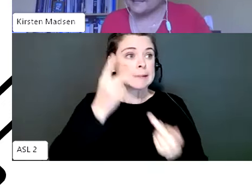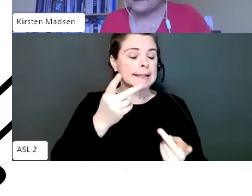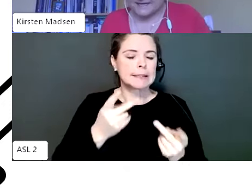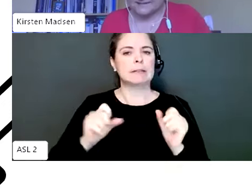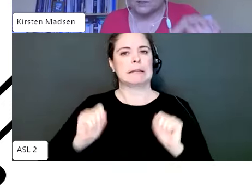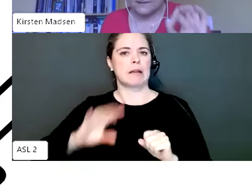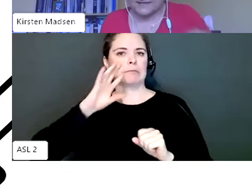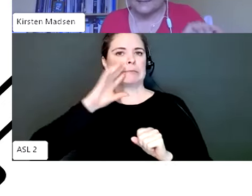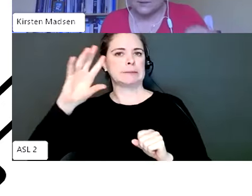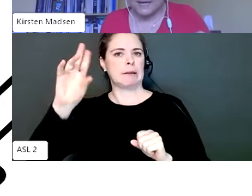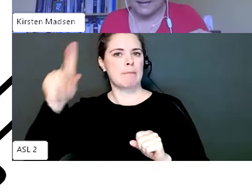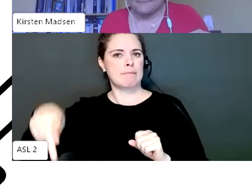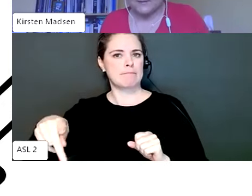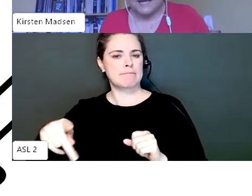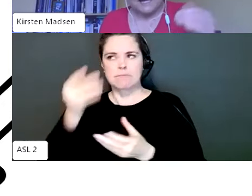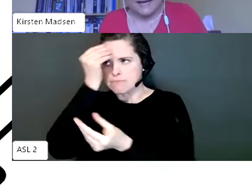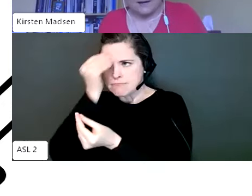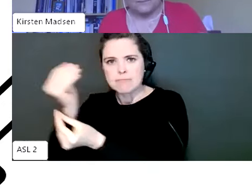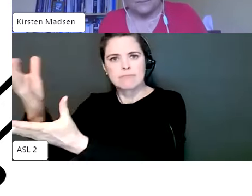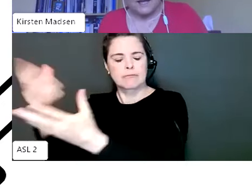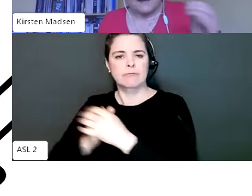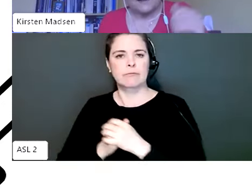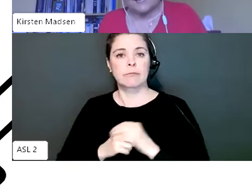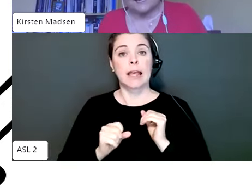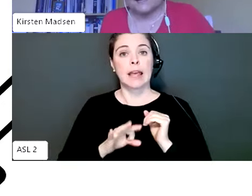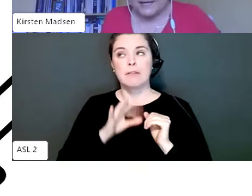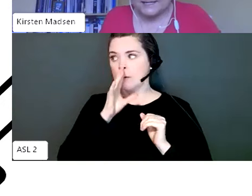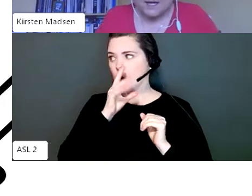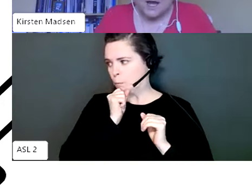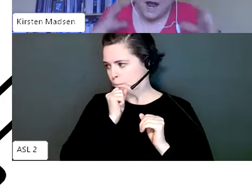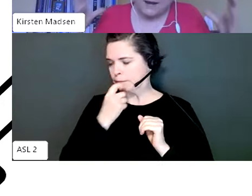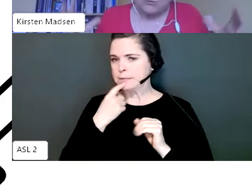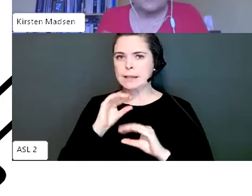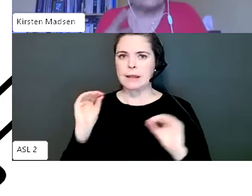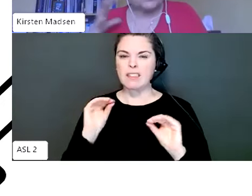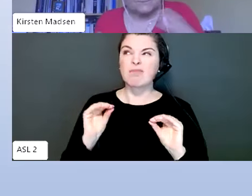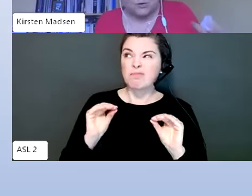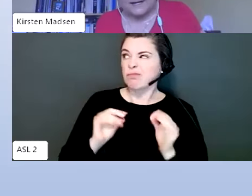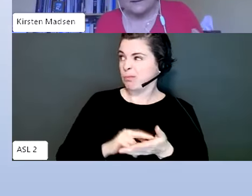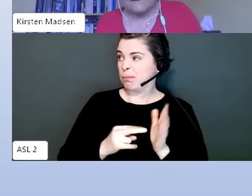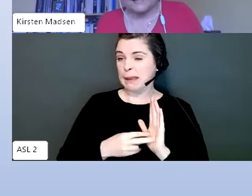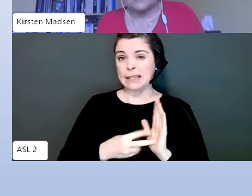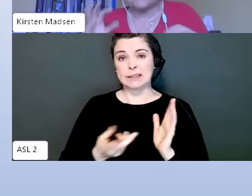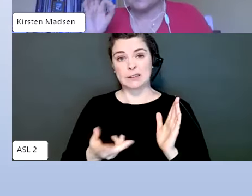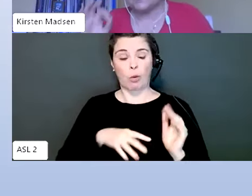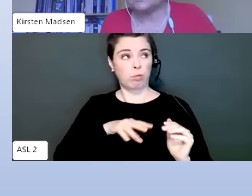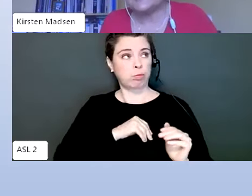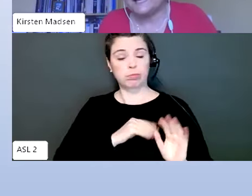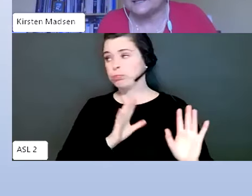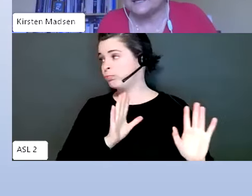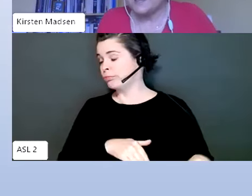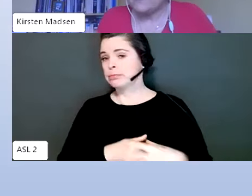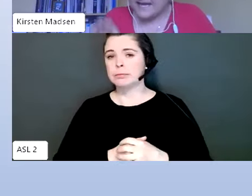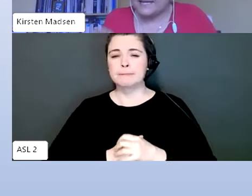sending the message that it's okay. Now, in the next slide, I want to first point out the fact that the